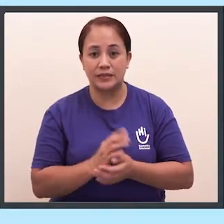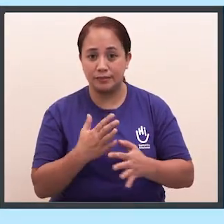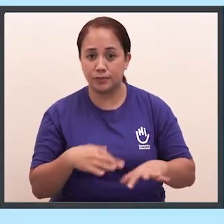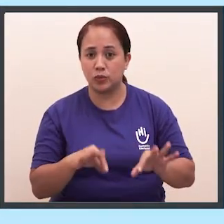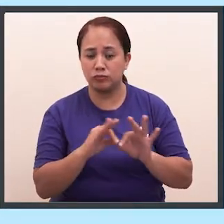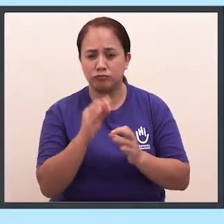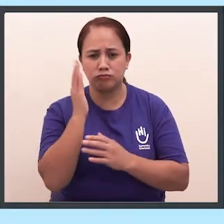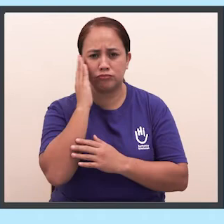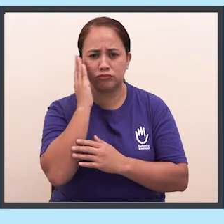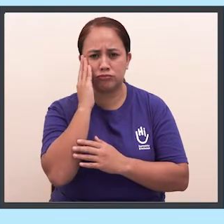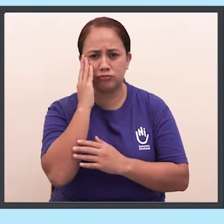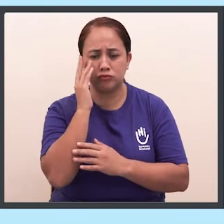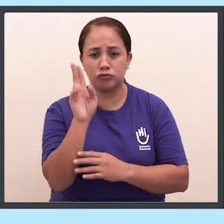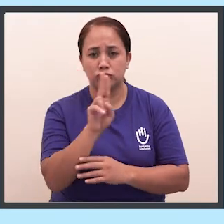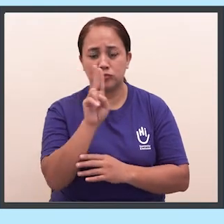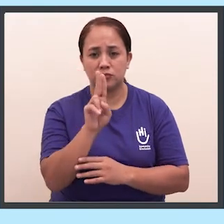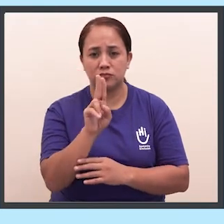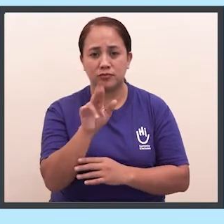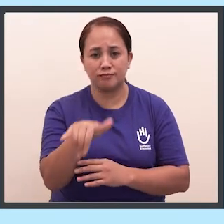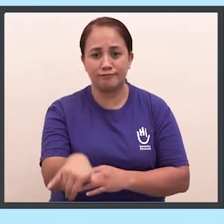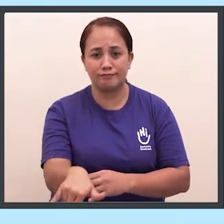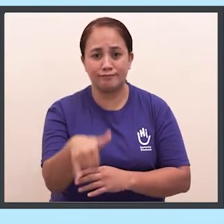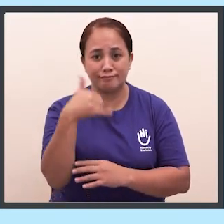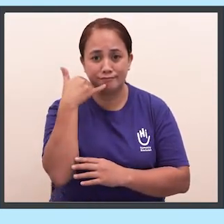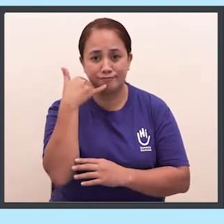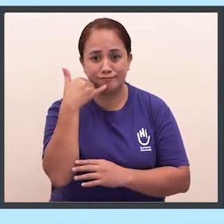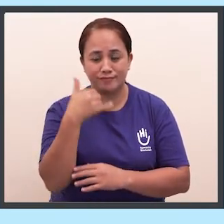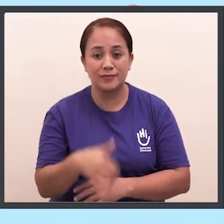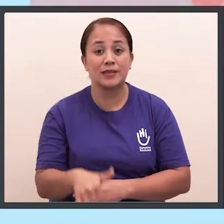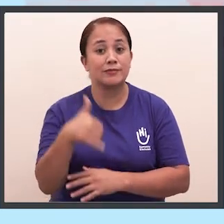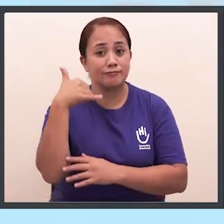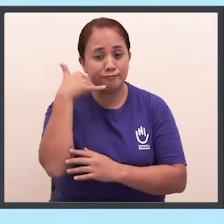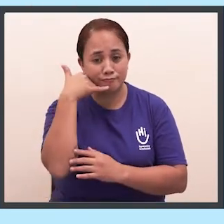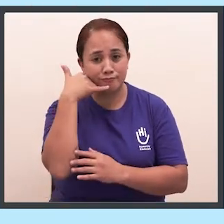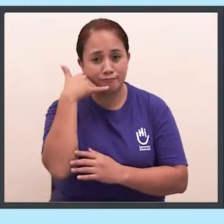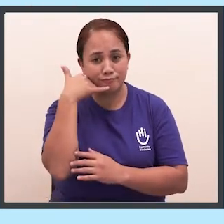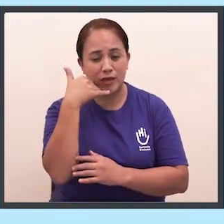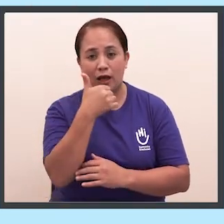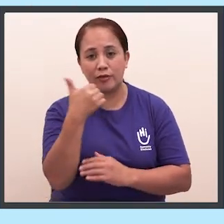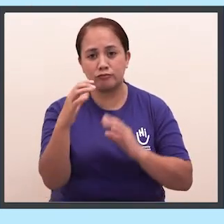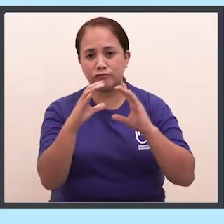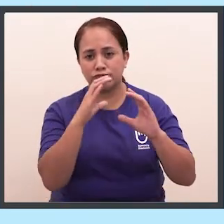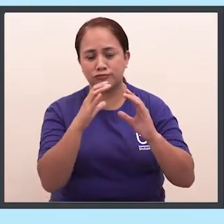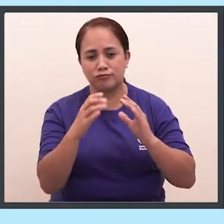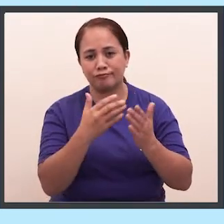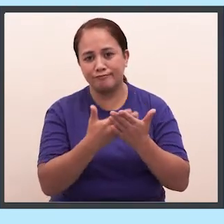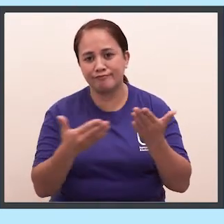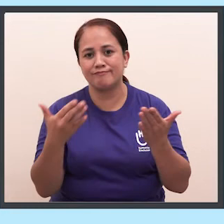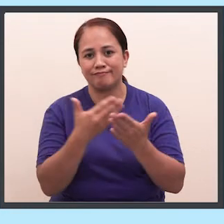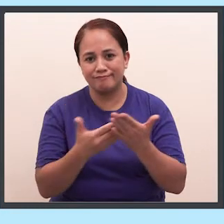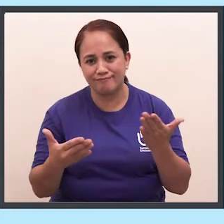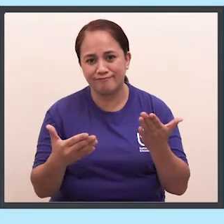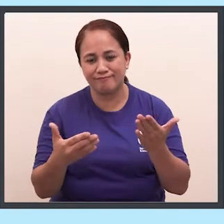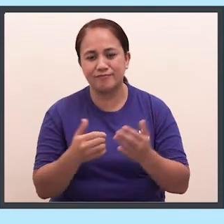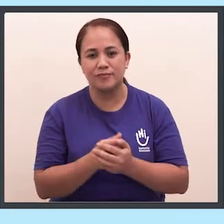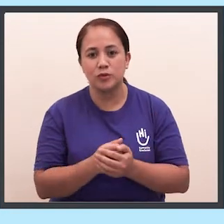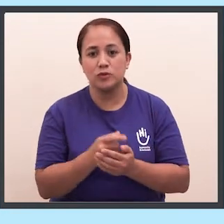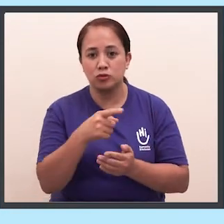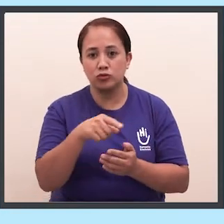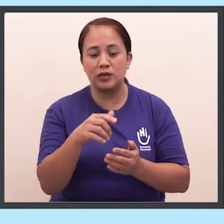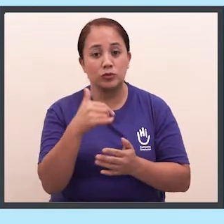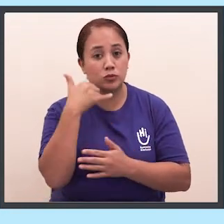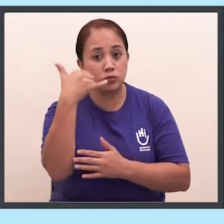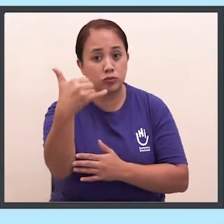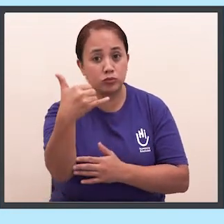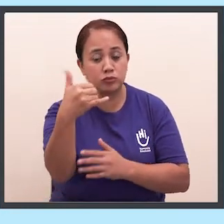It is important to know how to use a telephone, cell phone, and other communication devices so